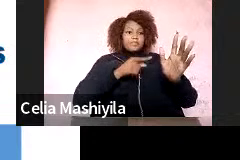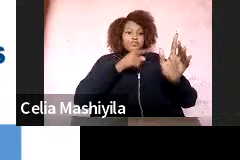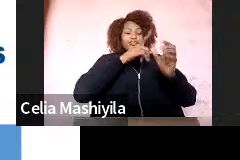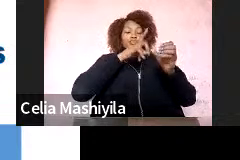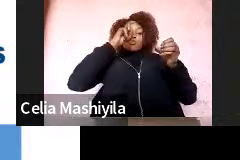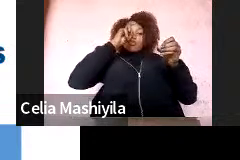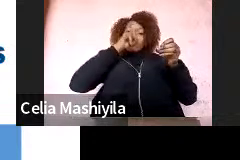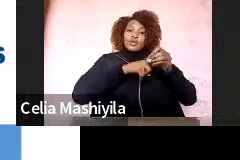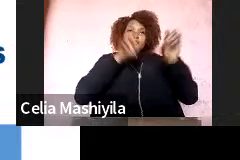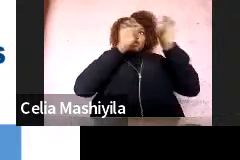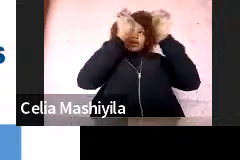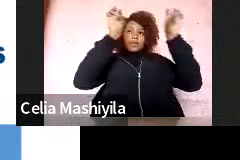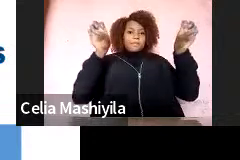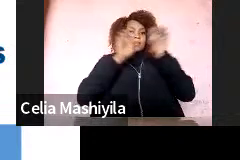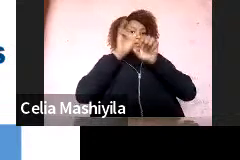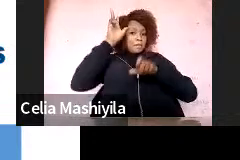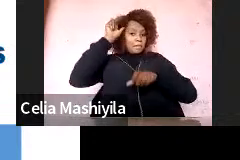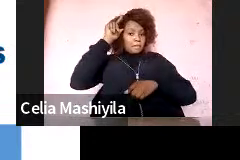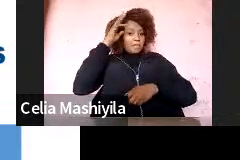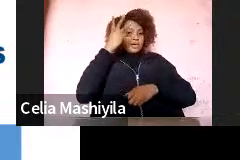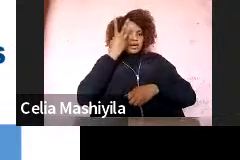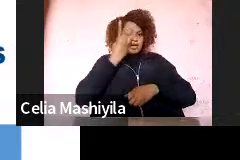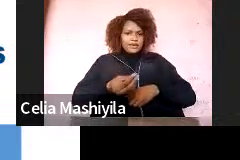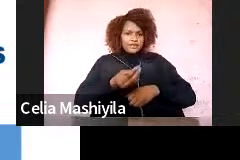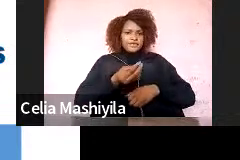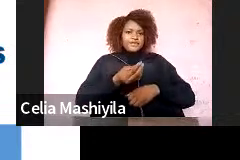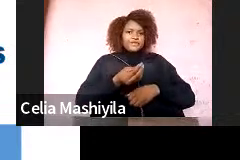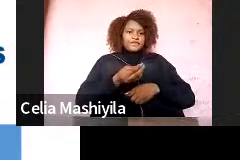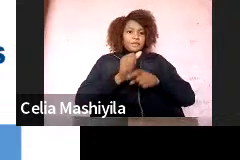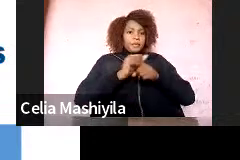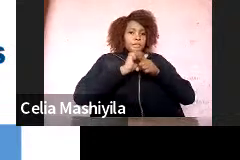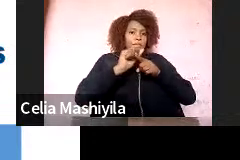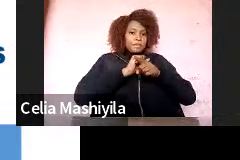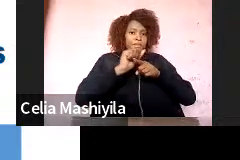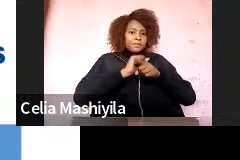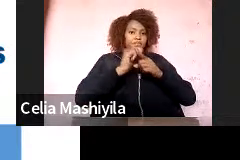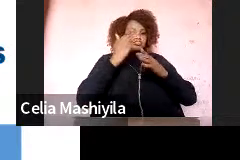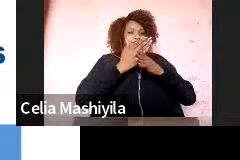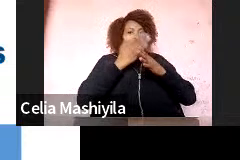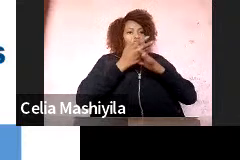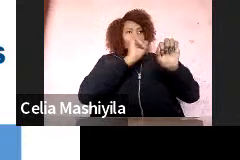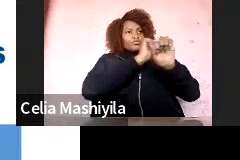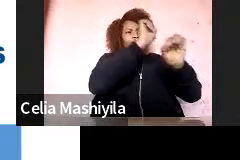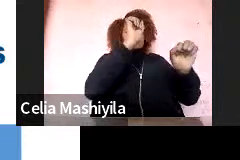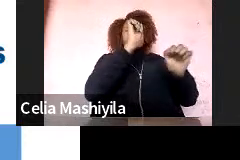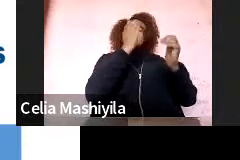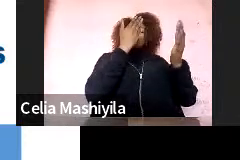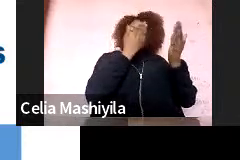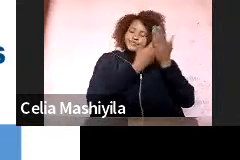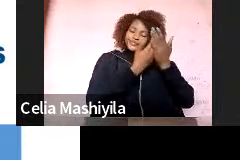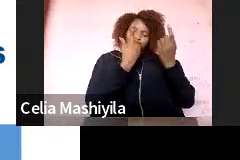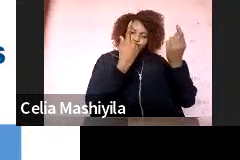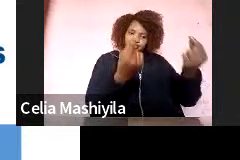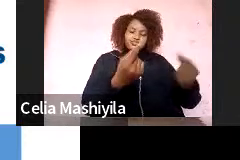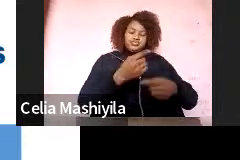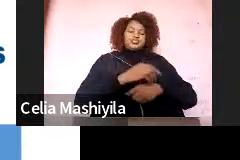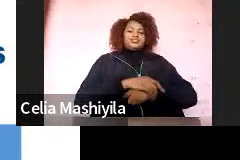certified, either practitioner, either an agent, you can authorize them to handle your matters with